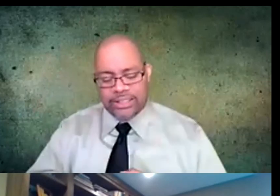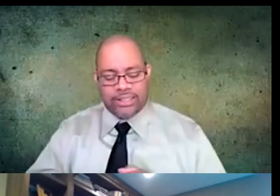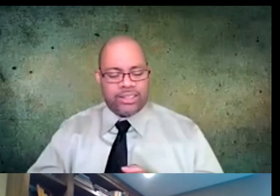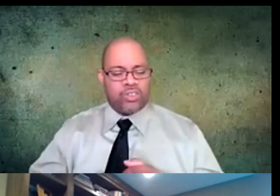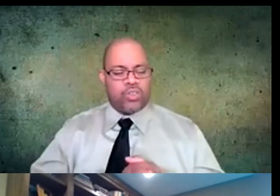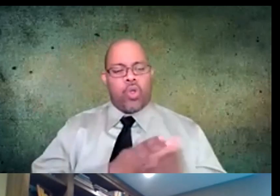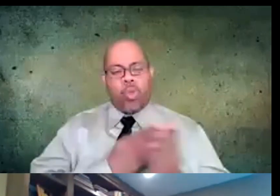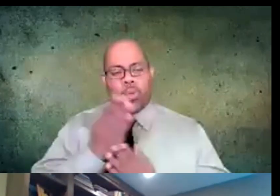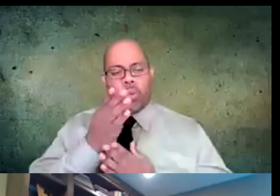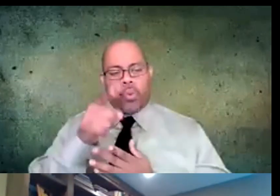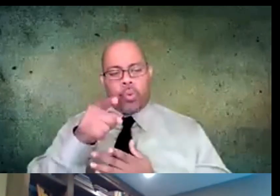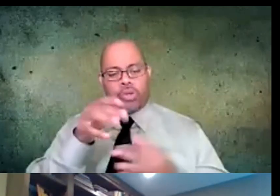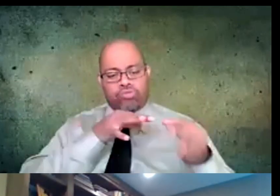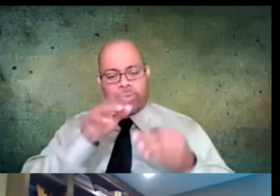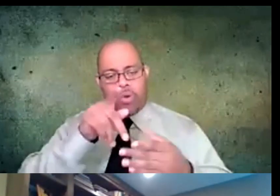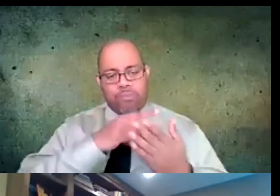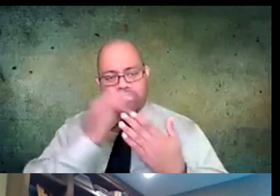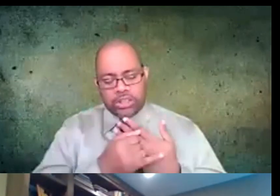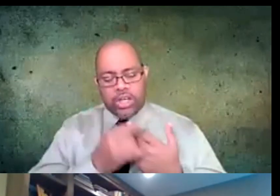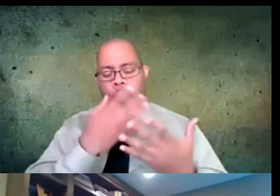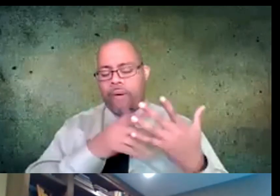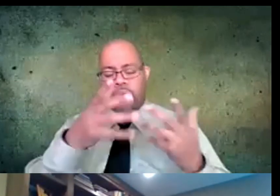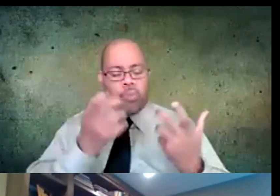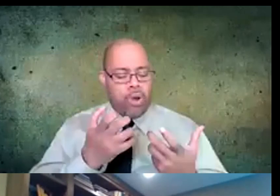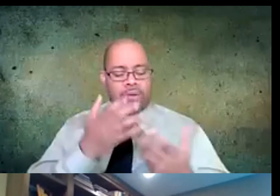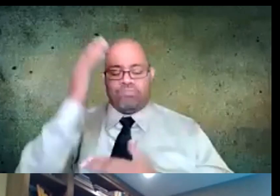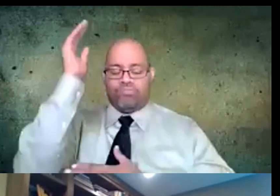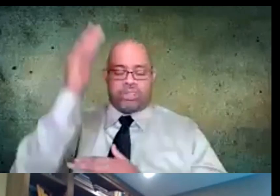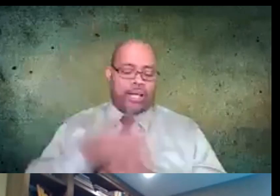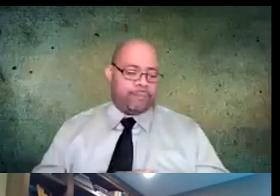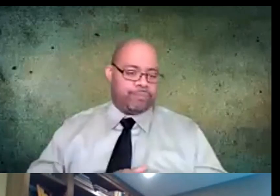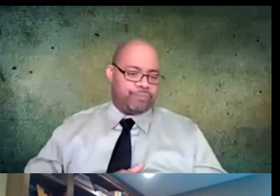your description of your project, whatever you want to present.